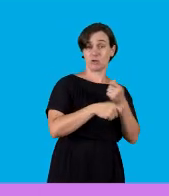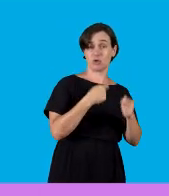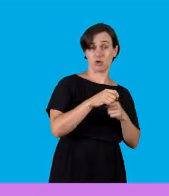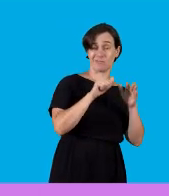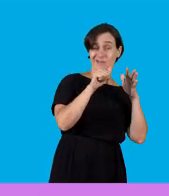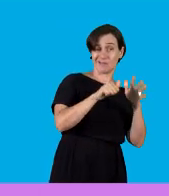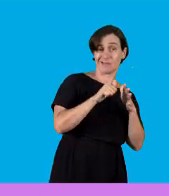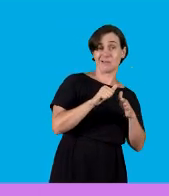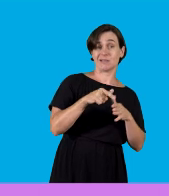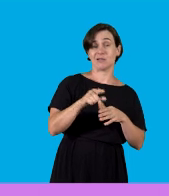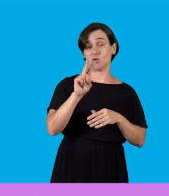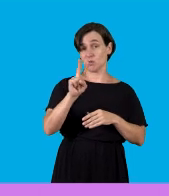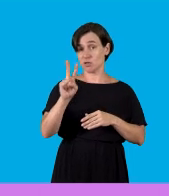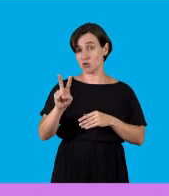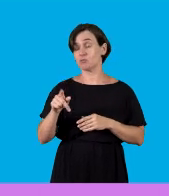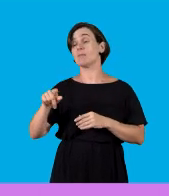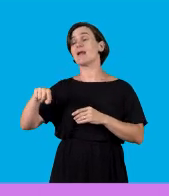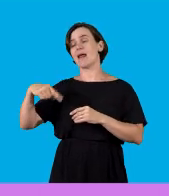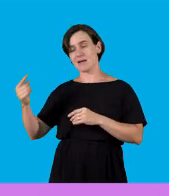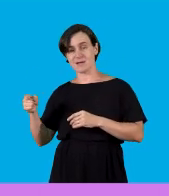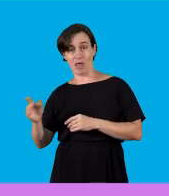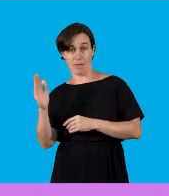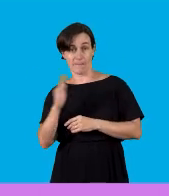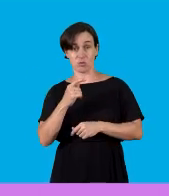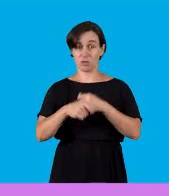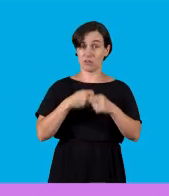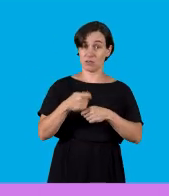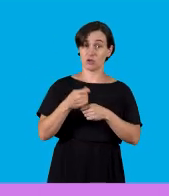and 22, between